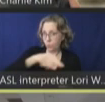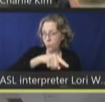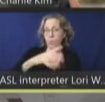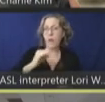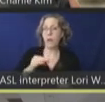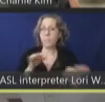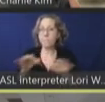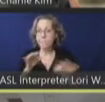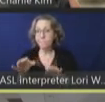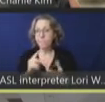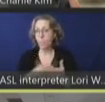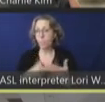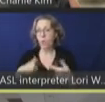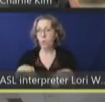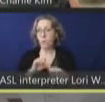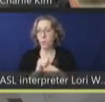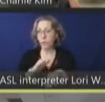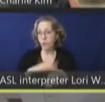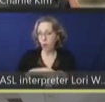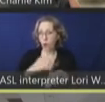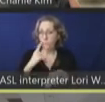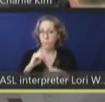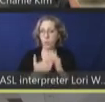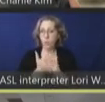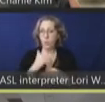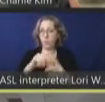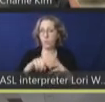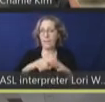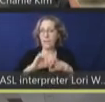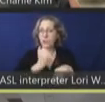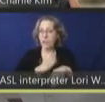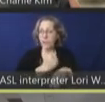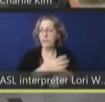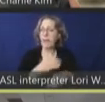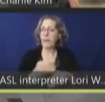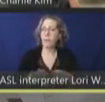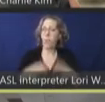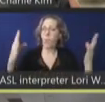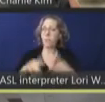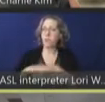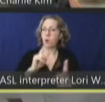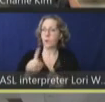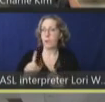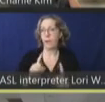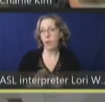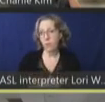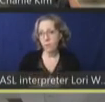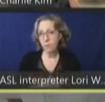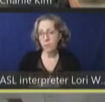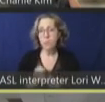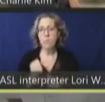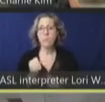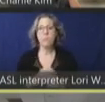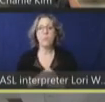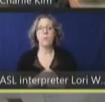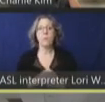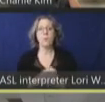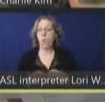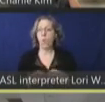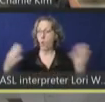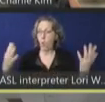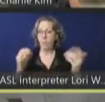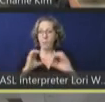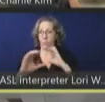some of the initiatives we're working on, and basically start a dialogue. Right? So, you know, open up the